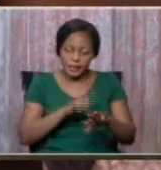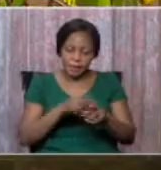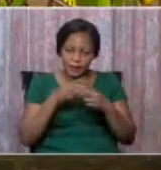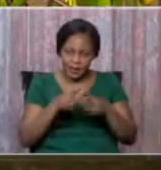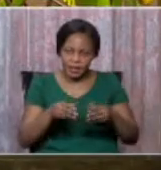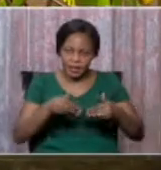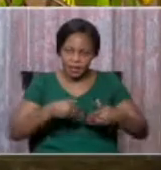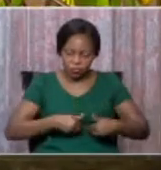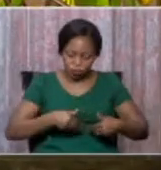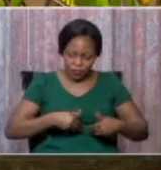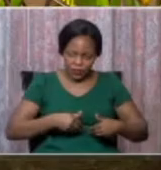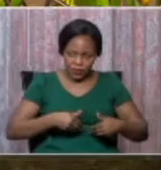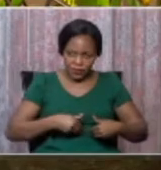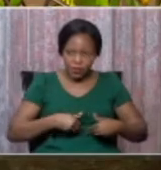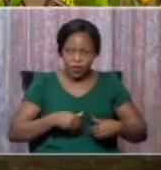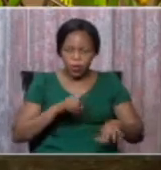menstrual period.